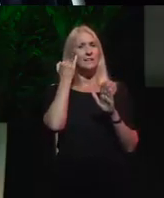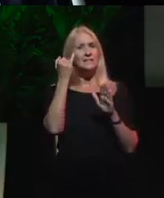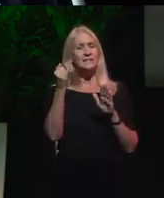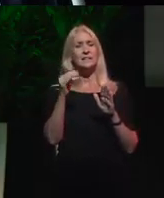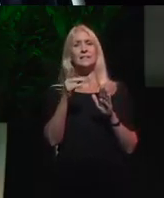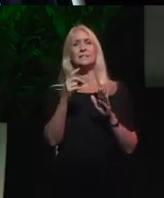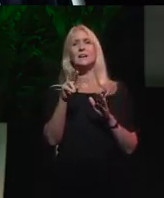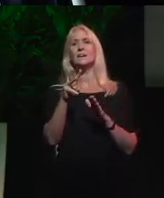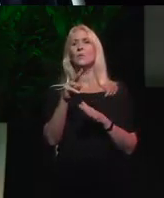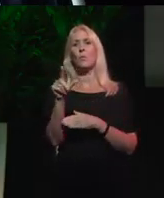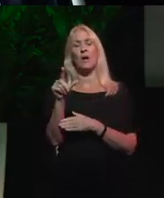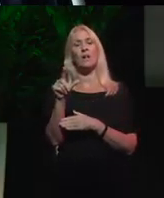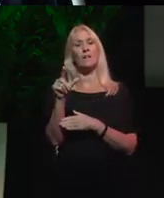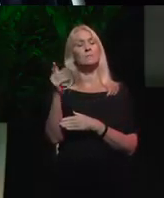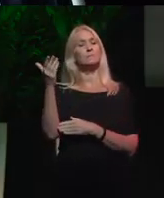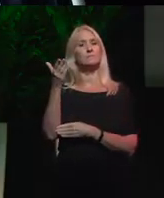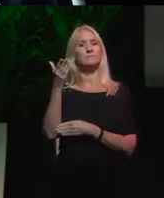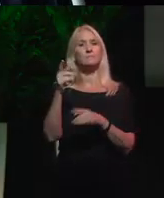an attempt to